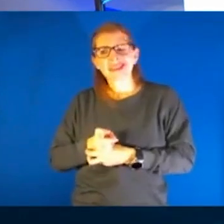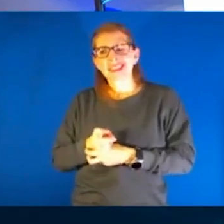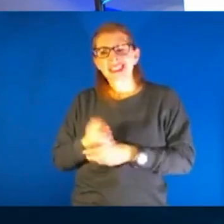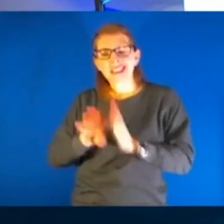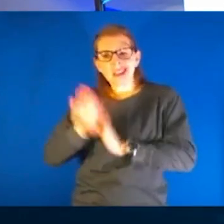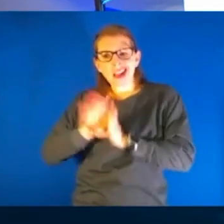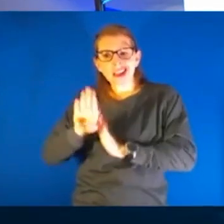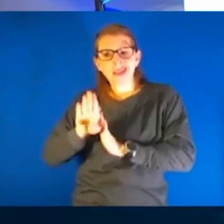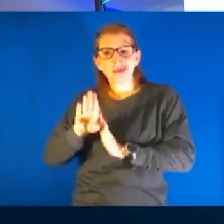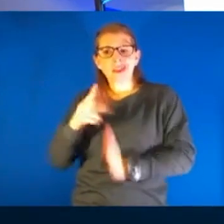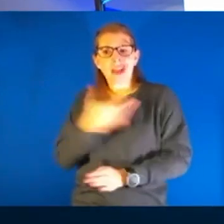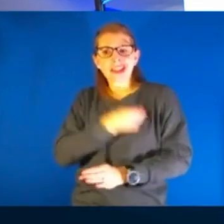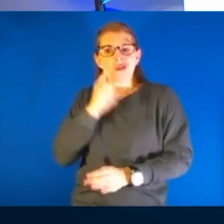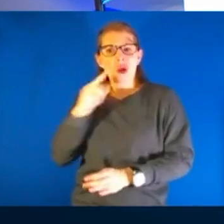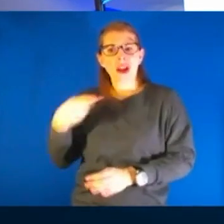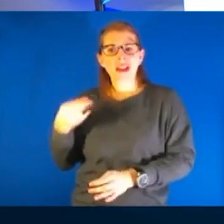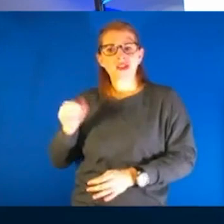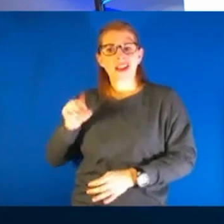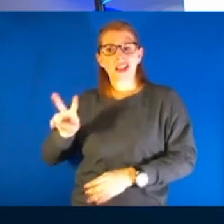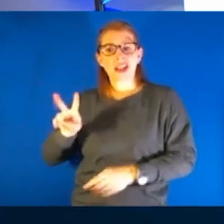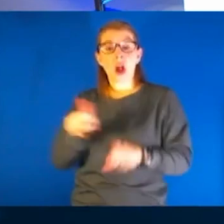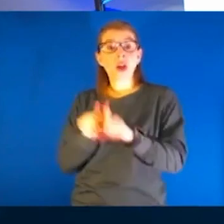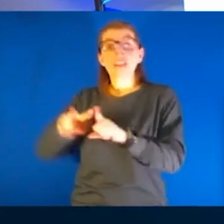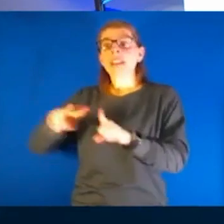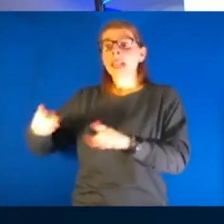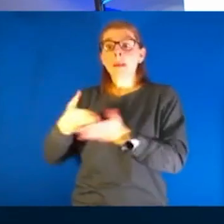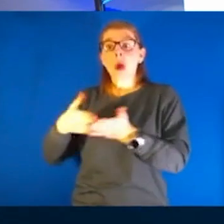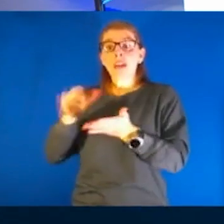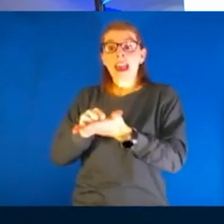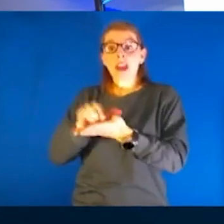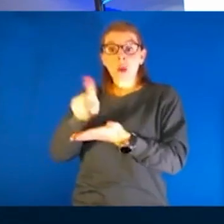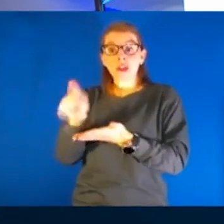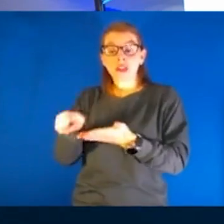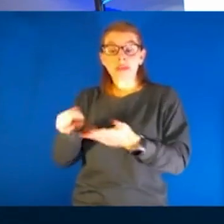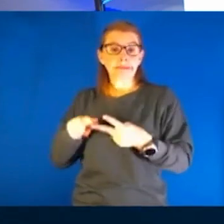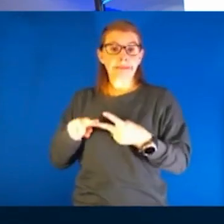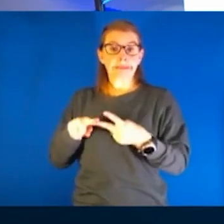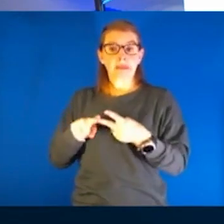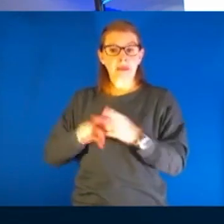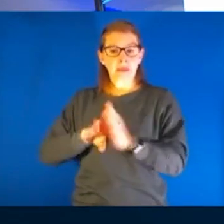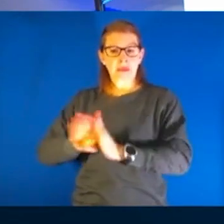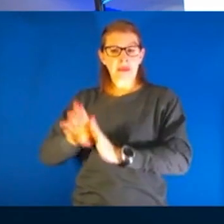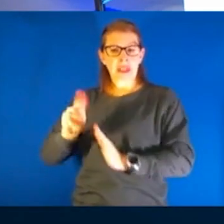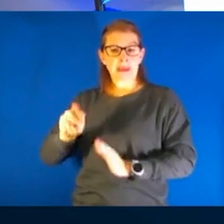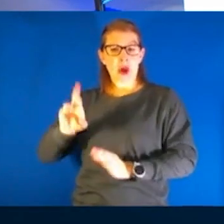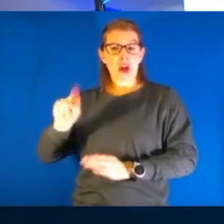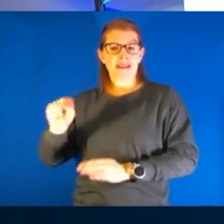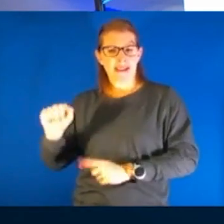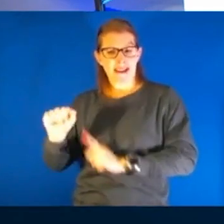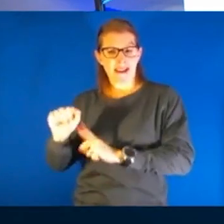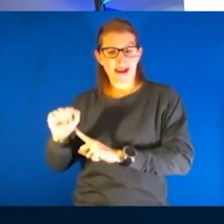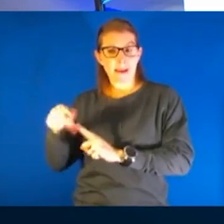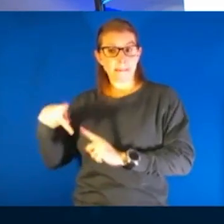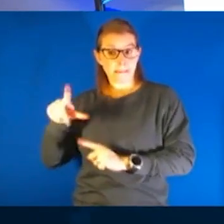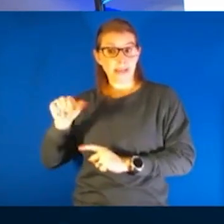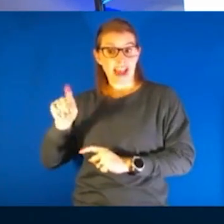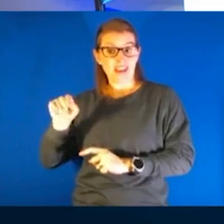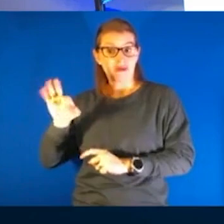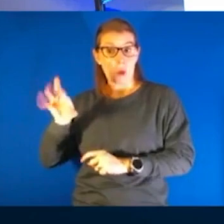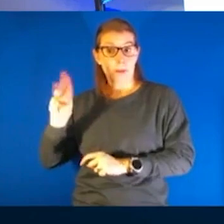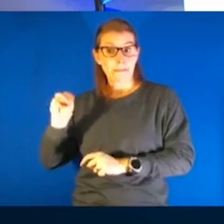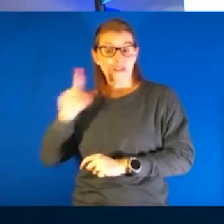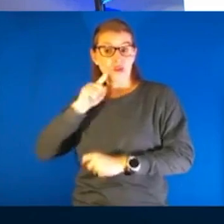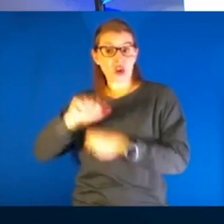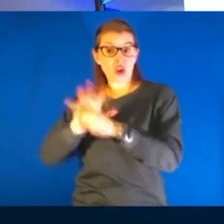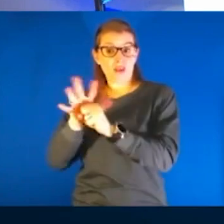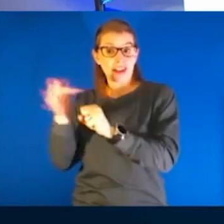HIV? And second part of that question, does the development of the mRNA platform for COVID give us hope for